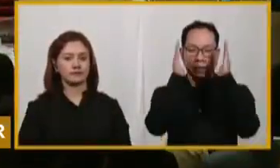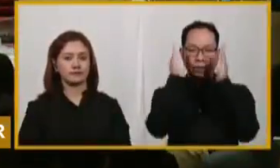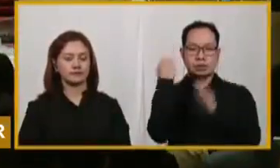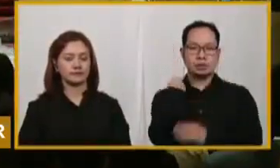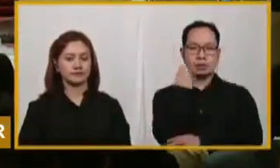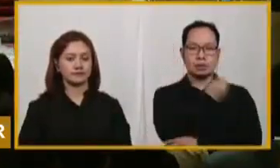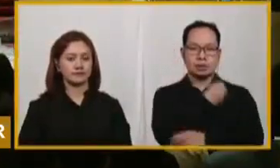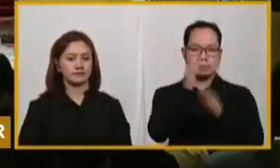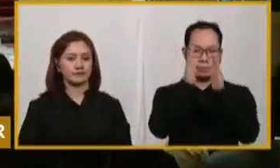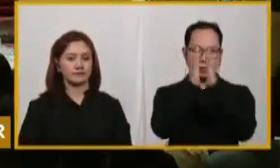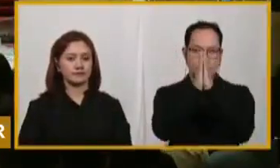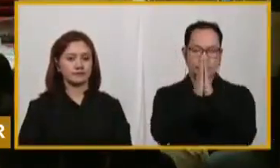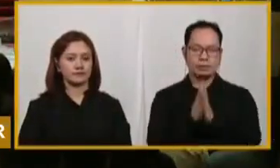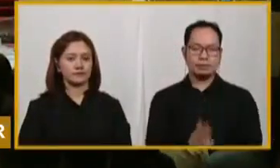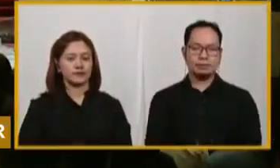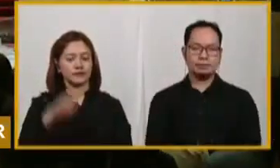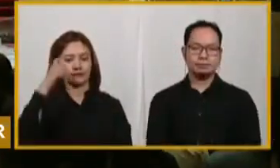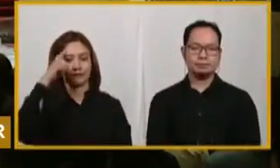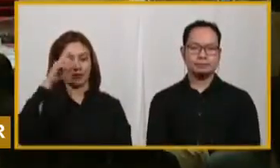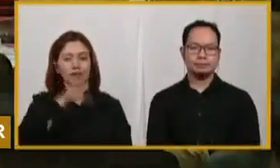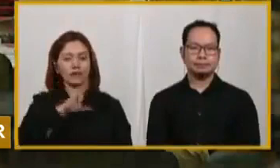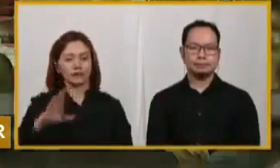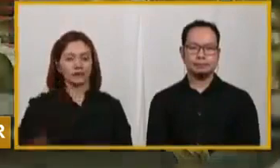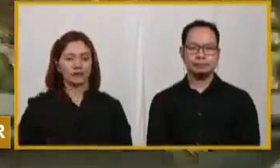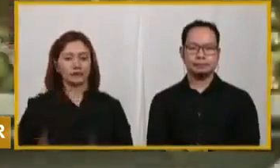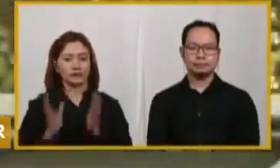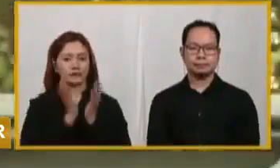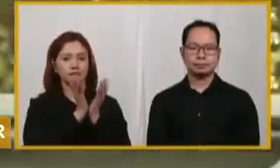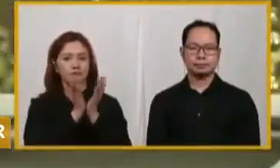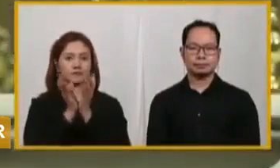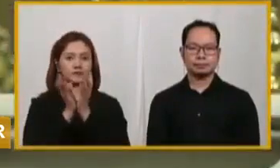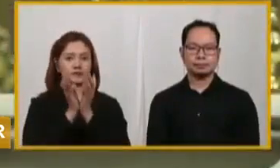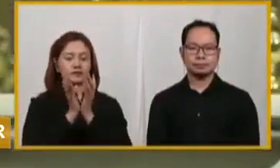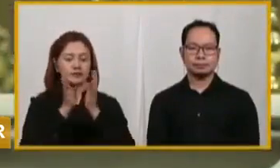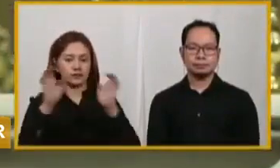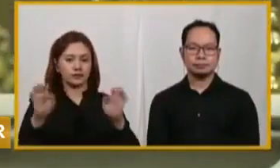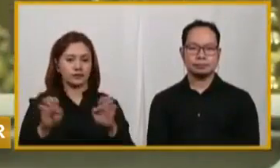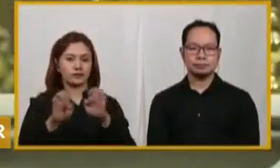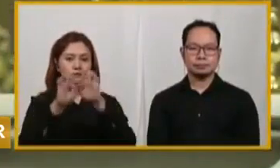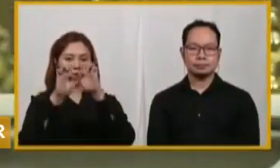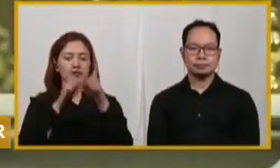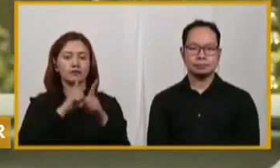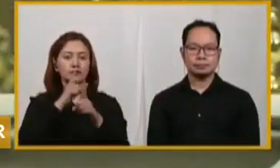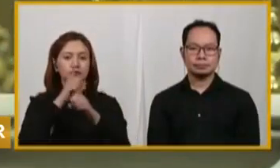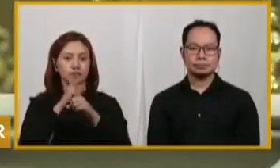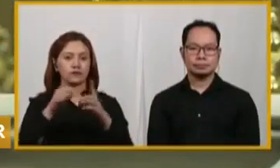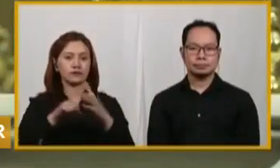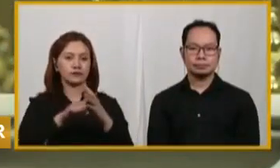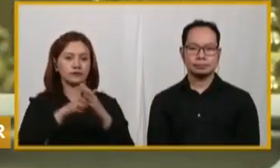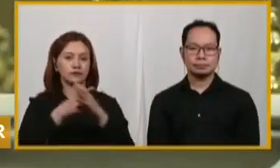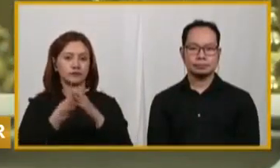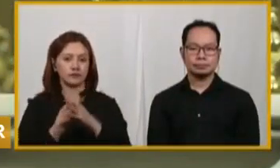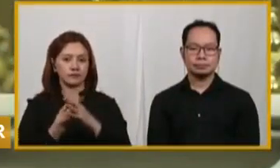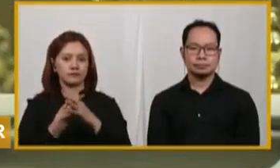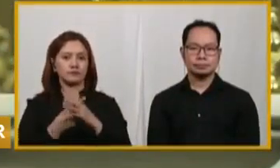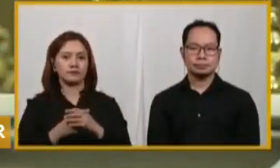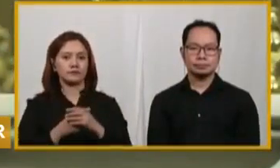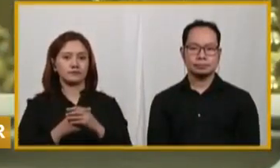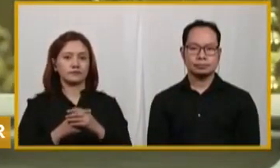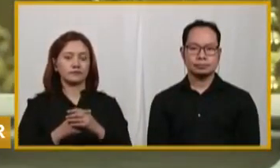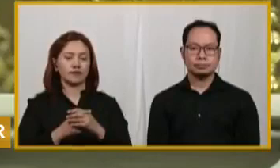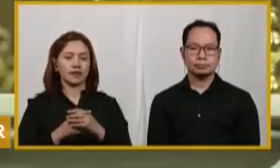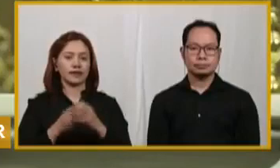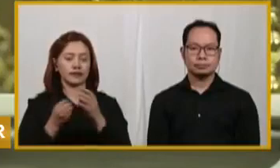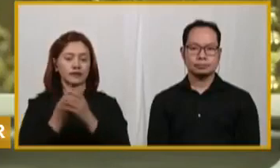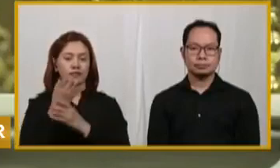prayer. For our Christian community, that the Eucharist may truly be the source and summit of all